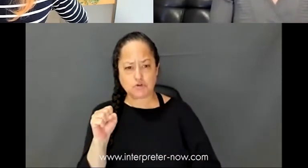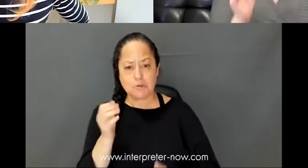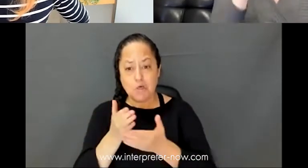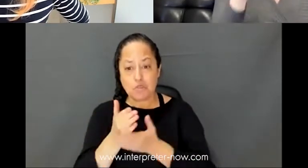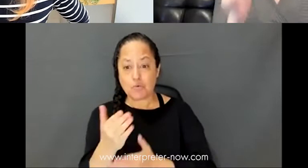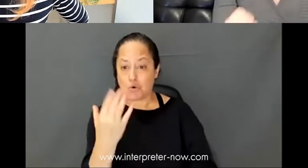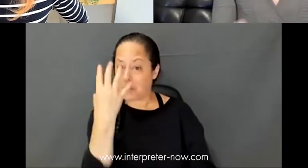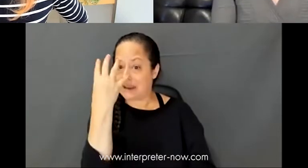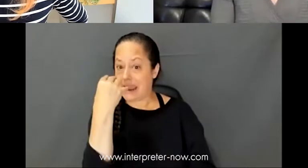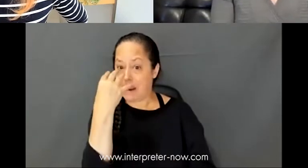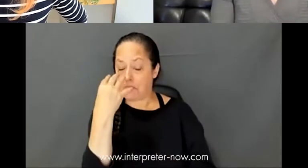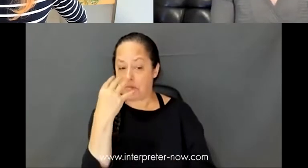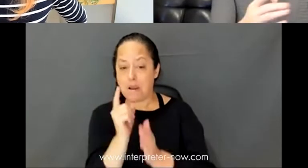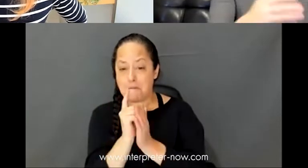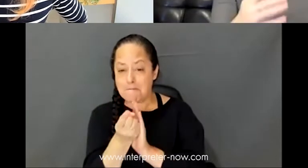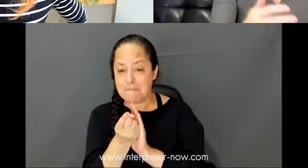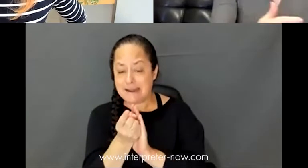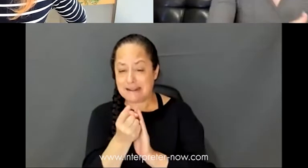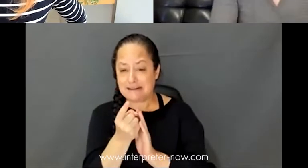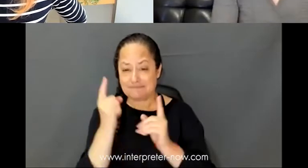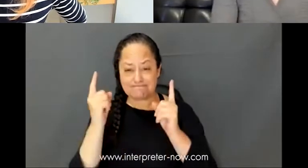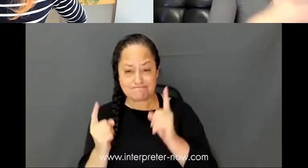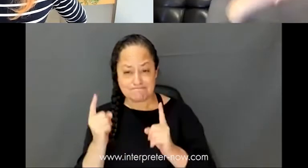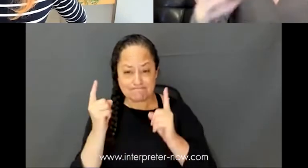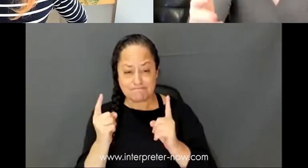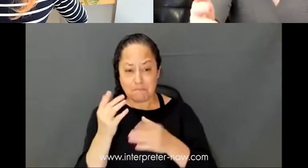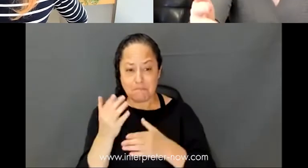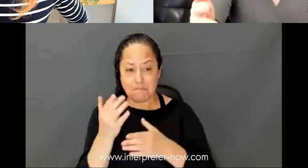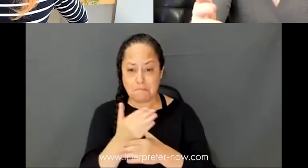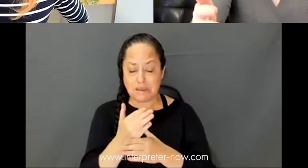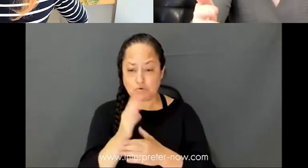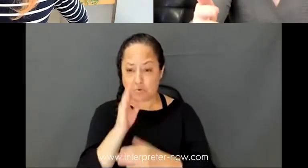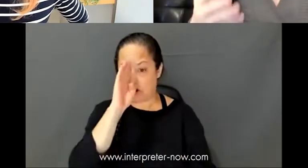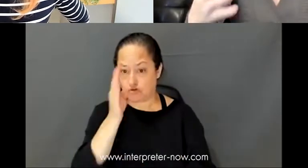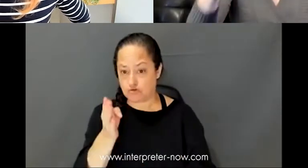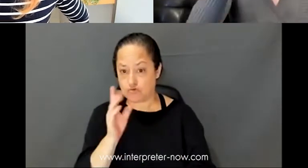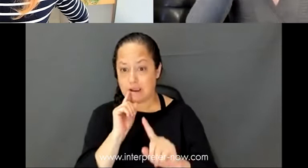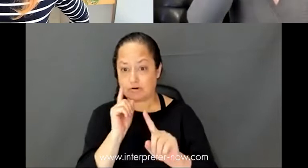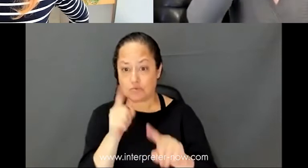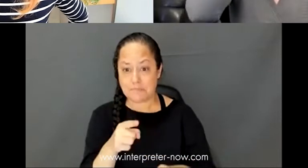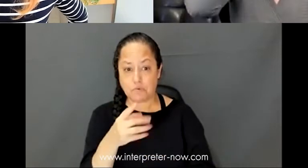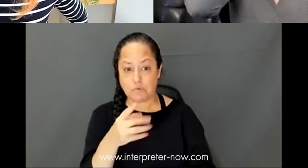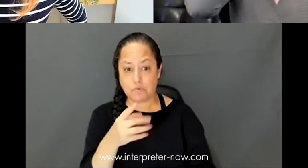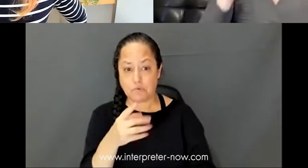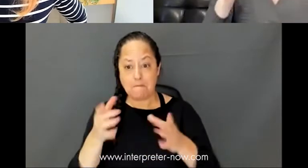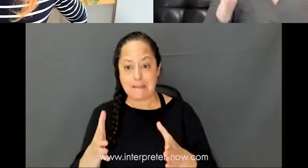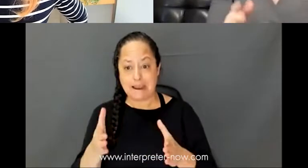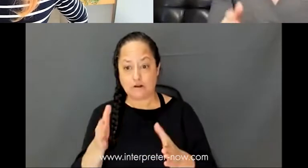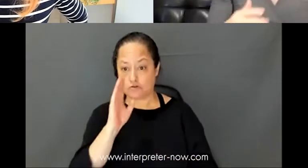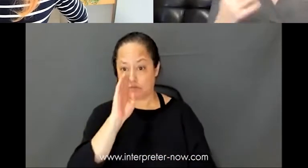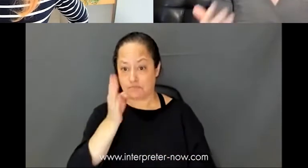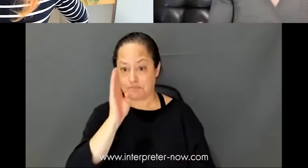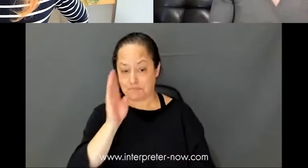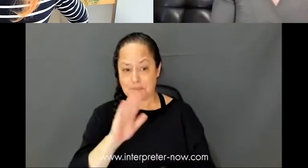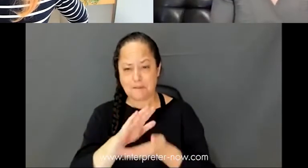cameras, minutes of FaceTime, often, for example, between a direct report and their manager, becomes